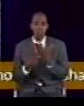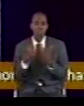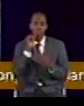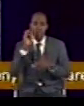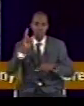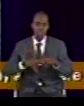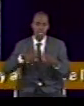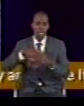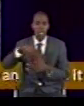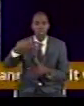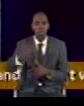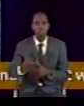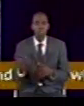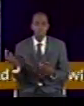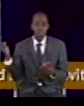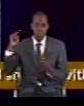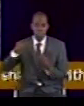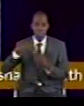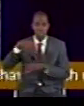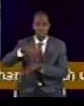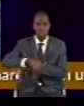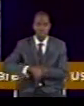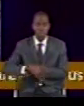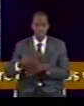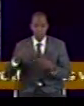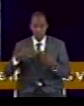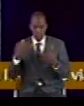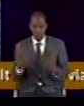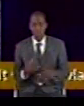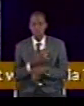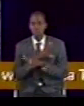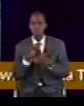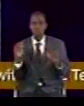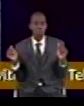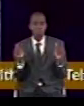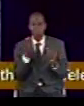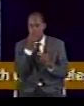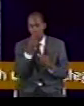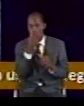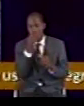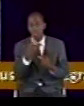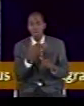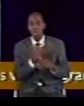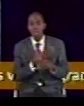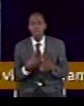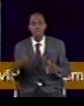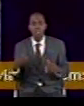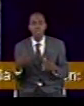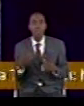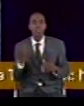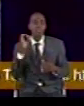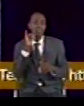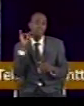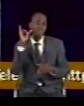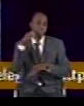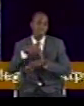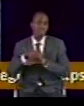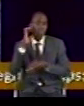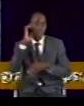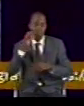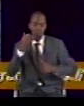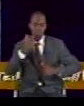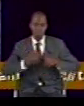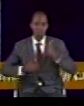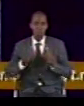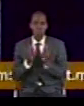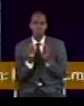then, till now, there was no cold. Even last night, I bathed cold water and God healed me.